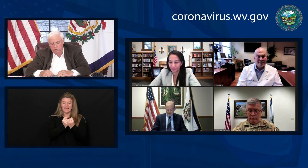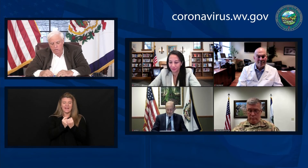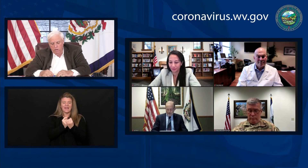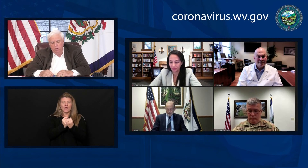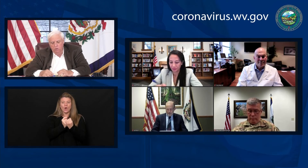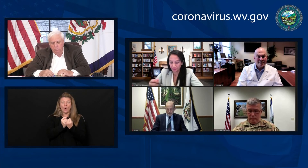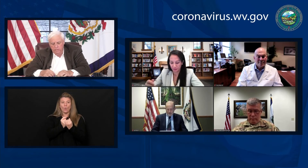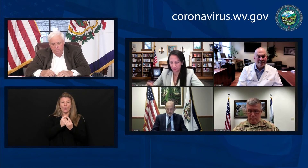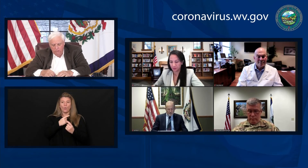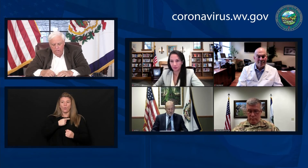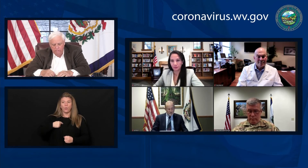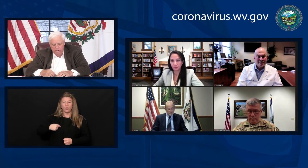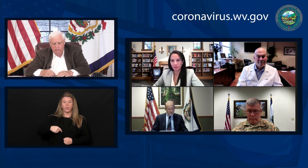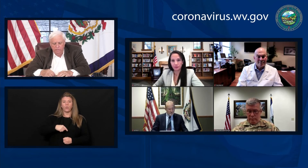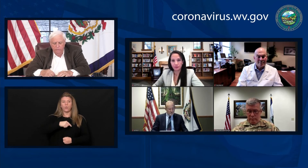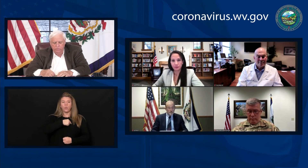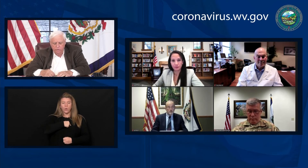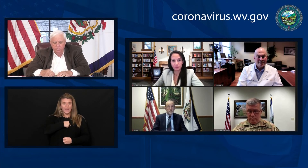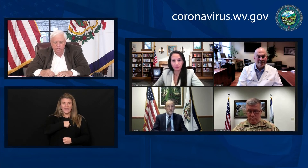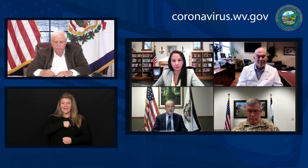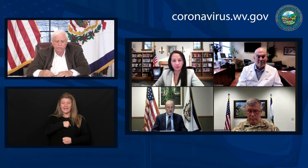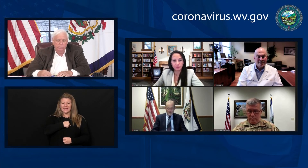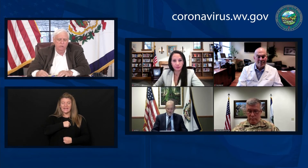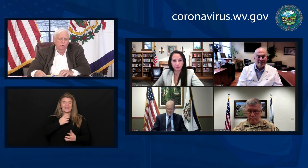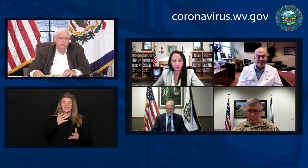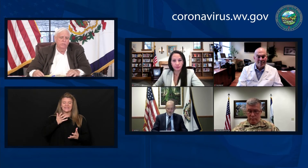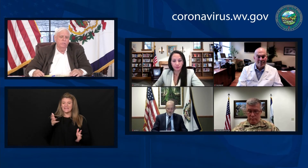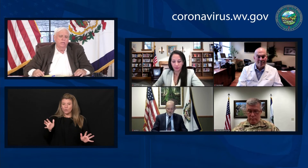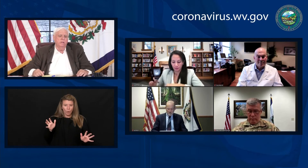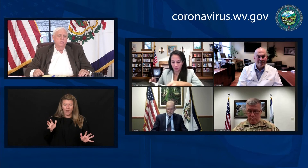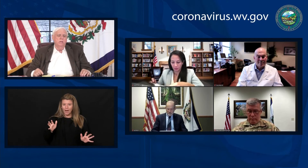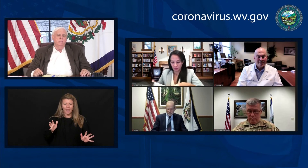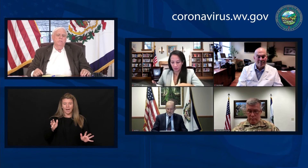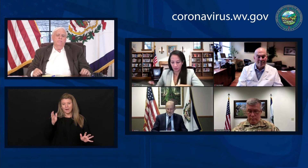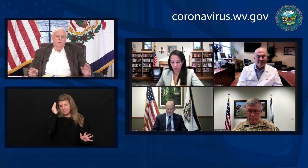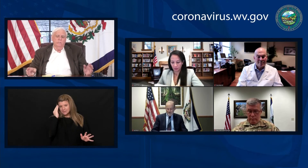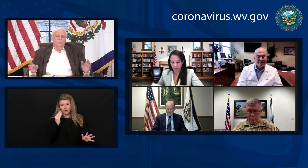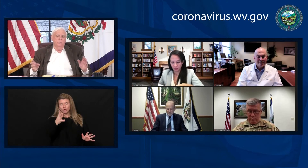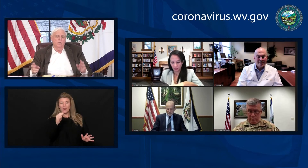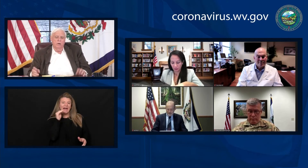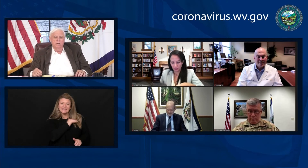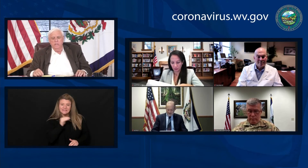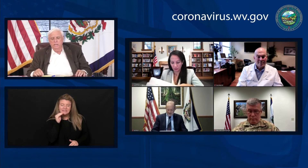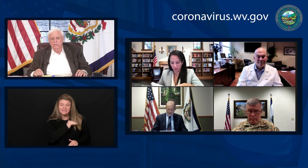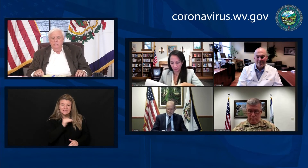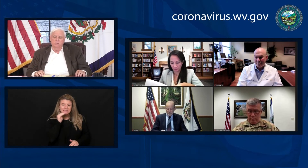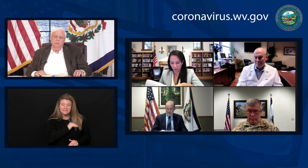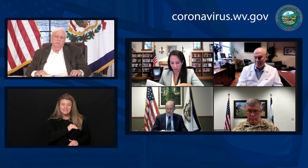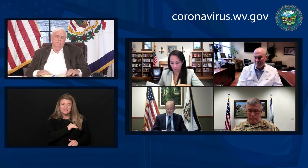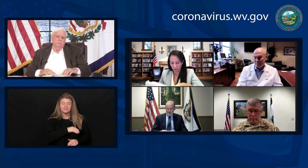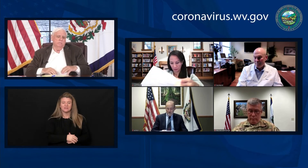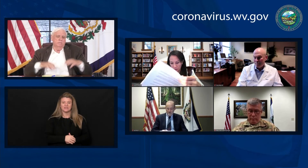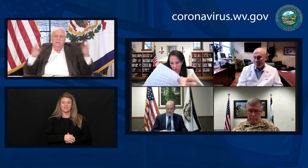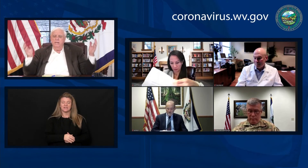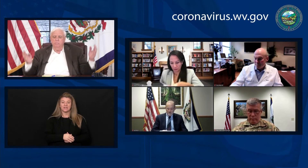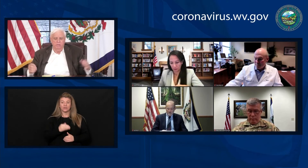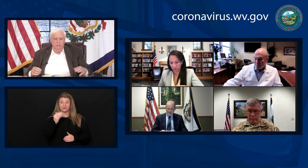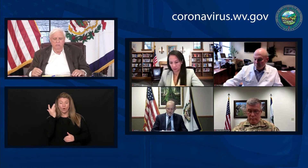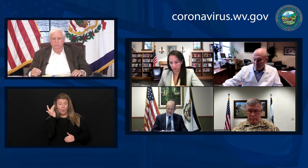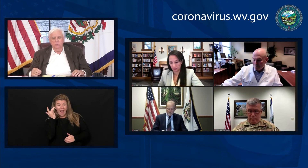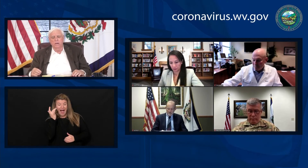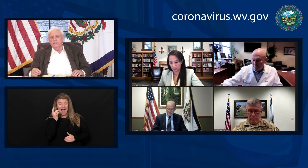we would all be not telling you the truth if we told you that the virtual learning is a